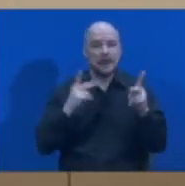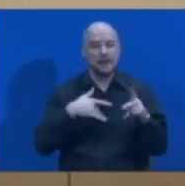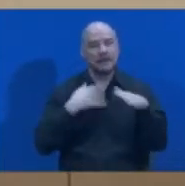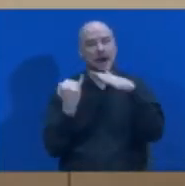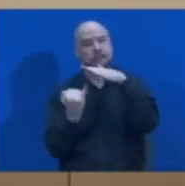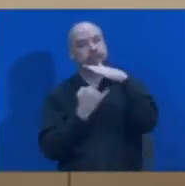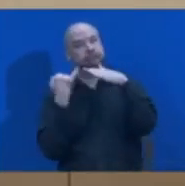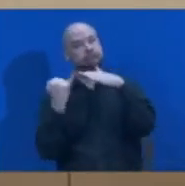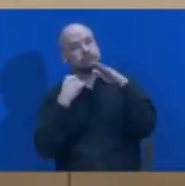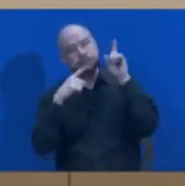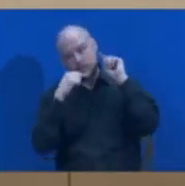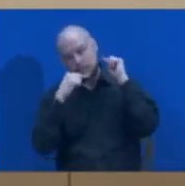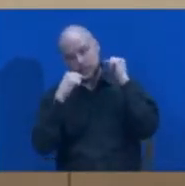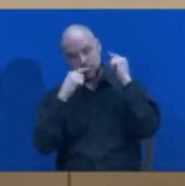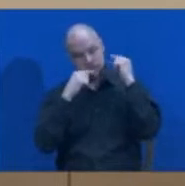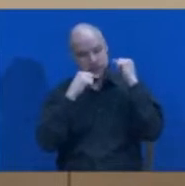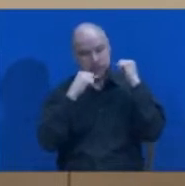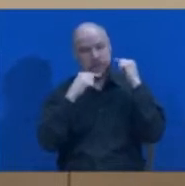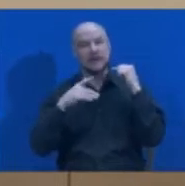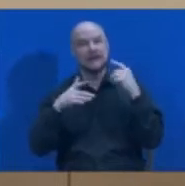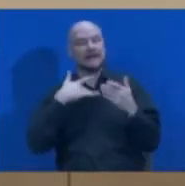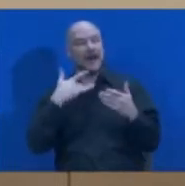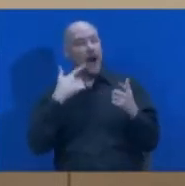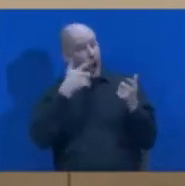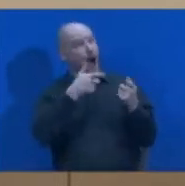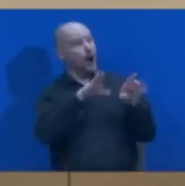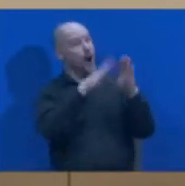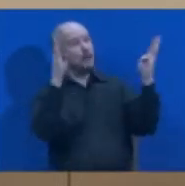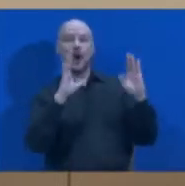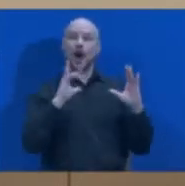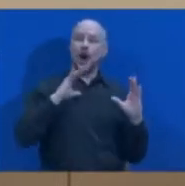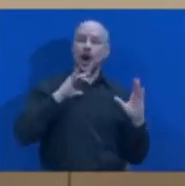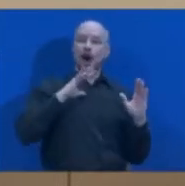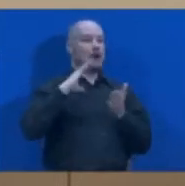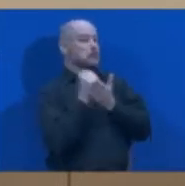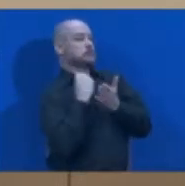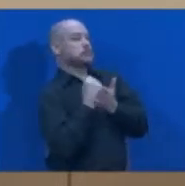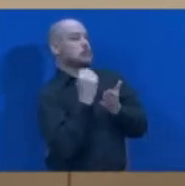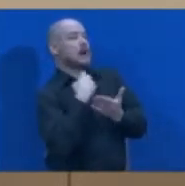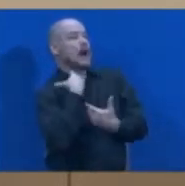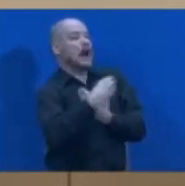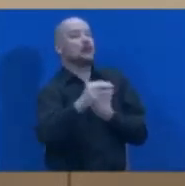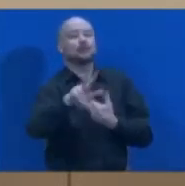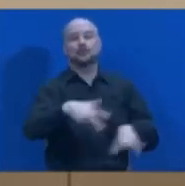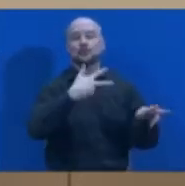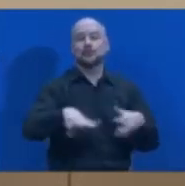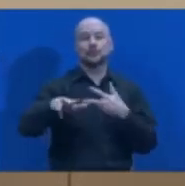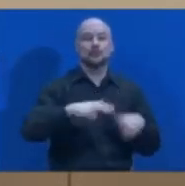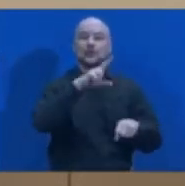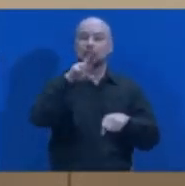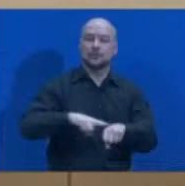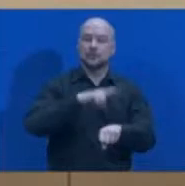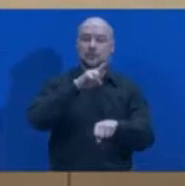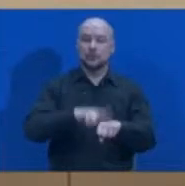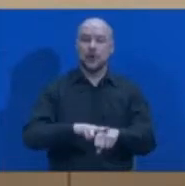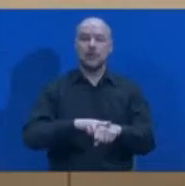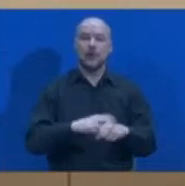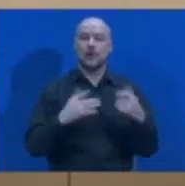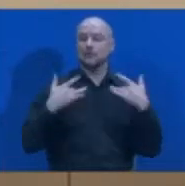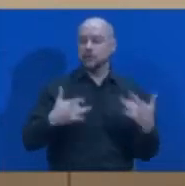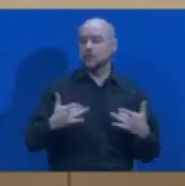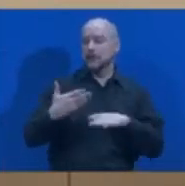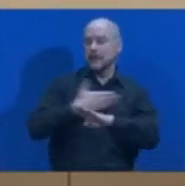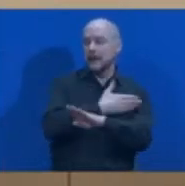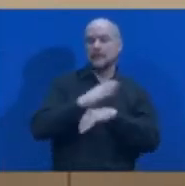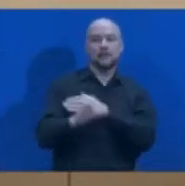long time, and it's very easy for people to see the restrictions loosening and think that it's back to what was